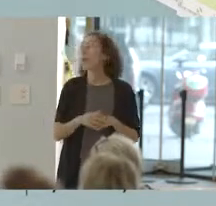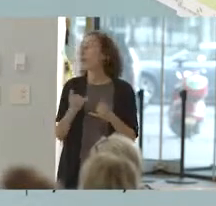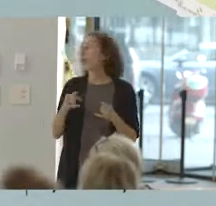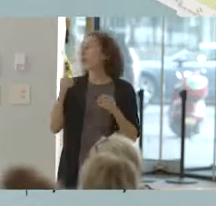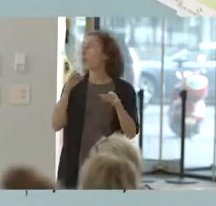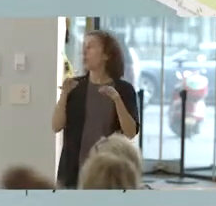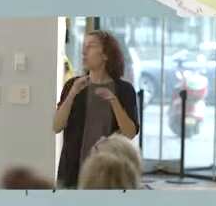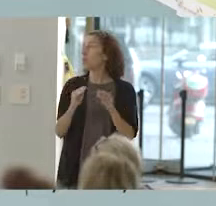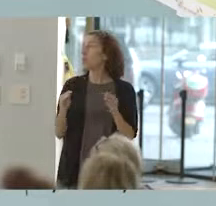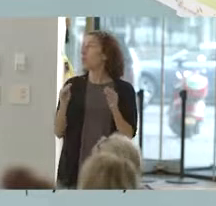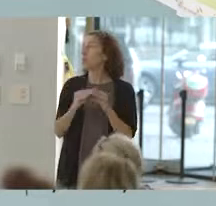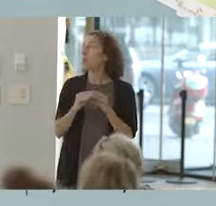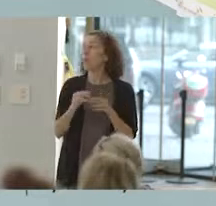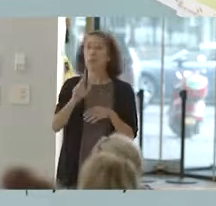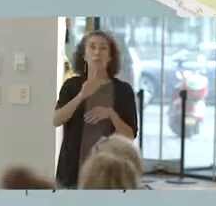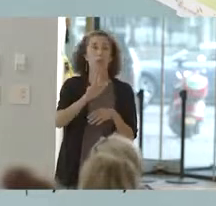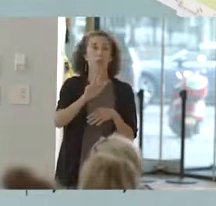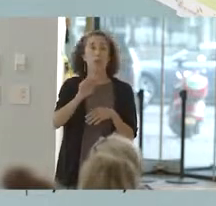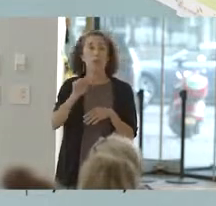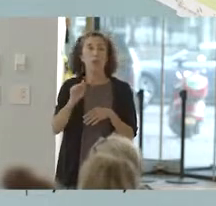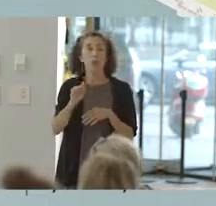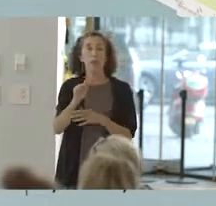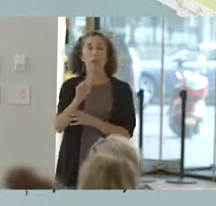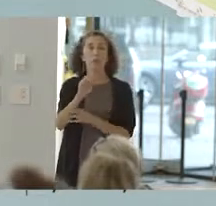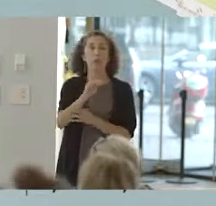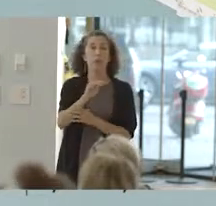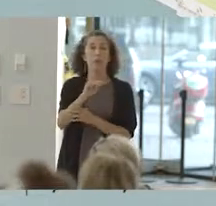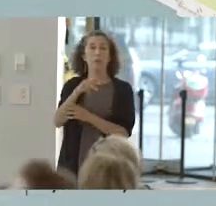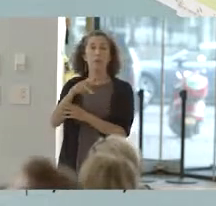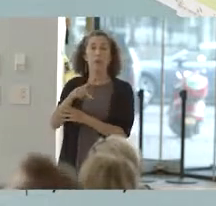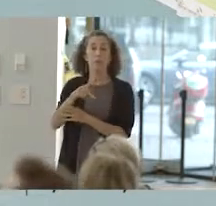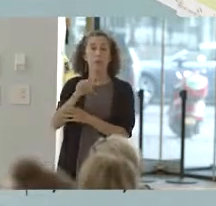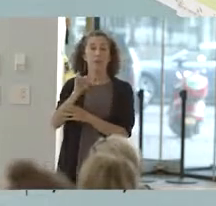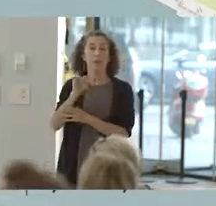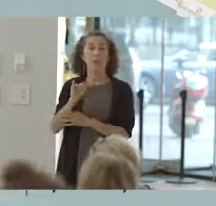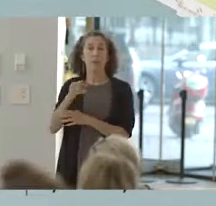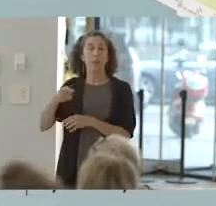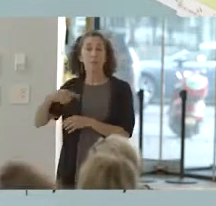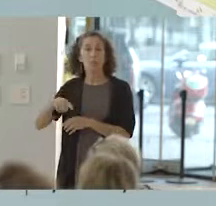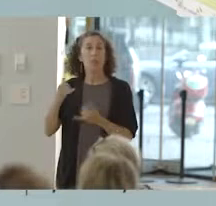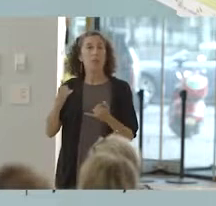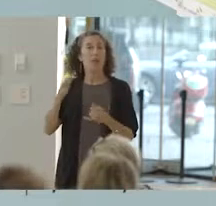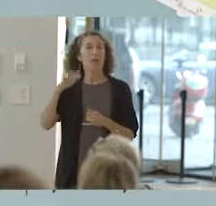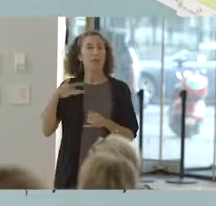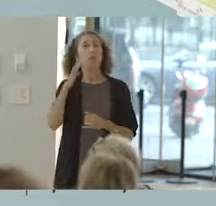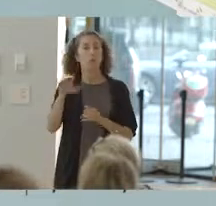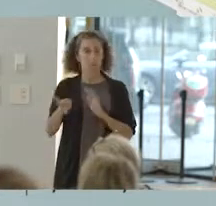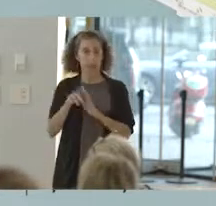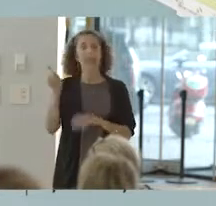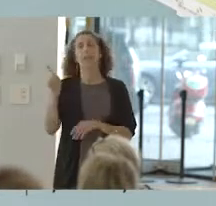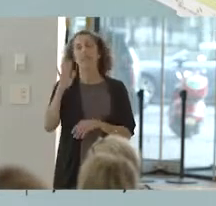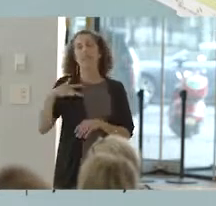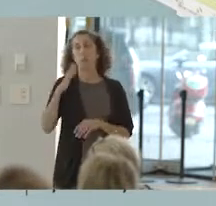is 3A, our minimal park impact, and we, as a design team, are leaning toward this alternative.